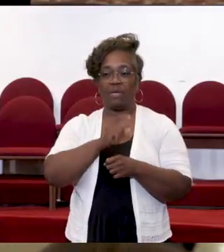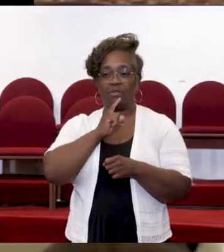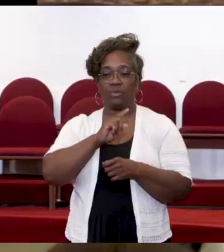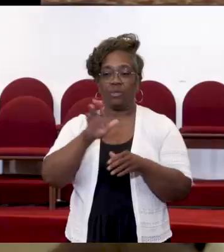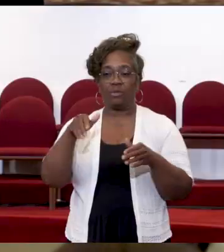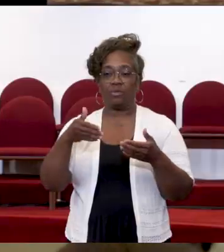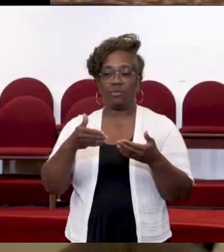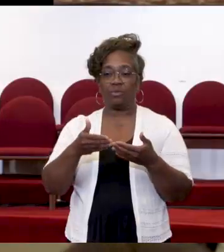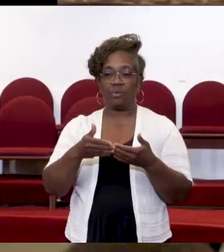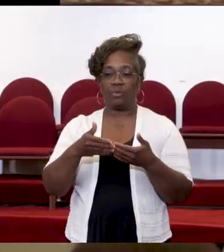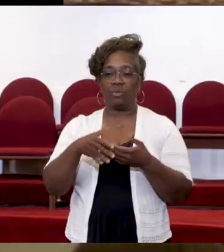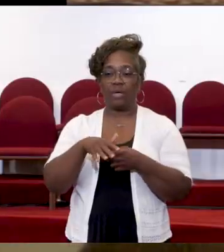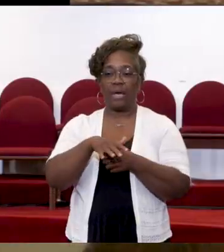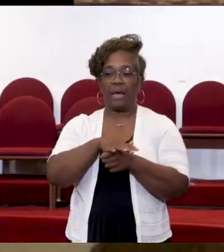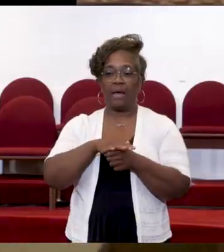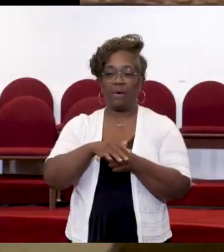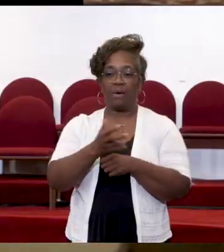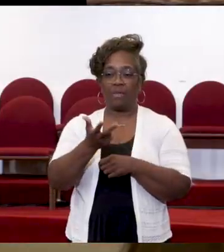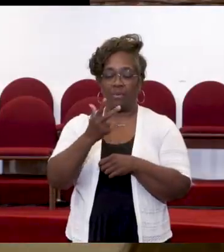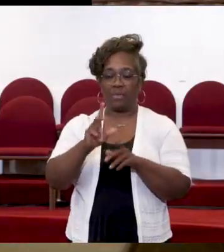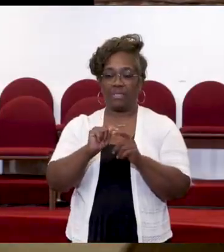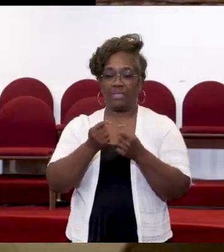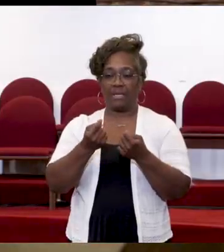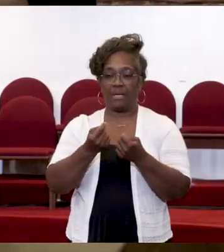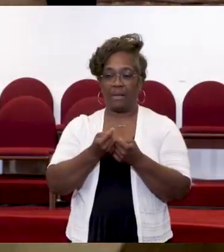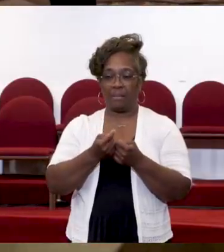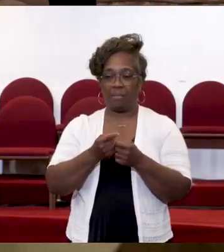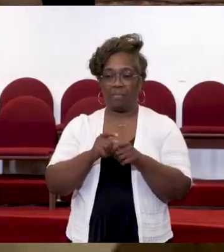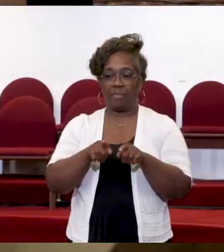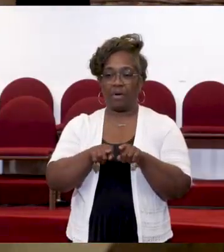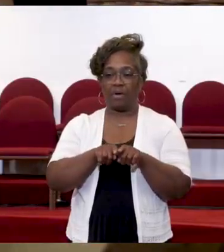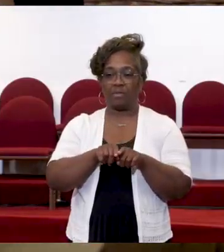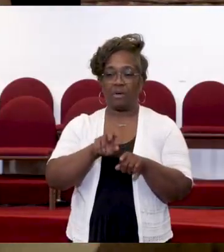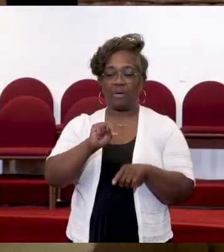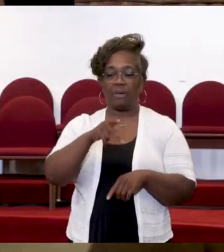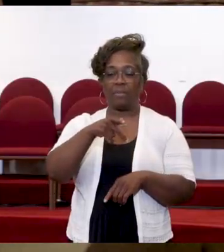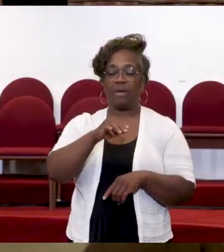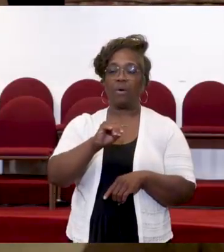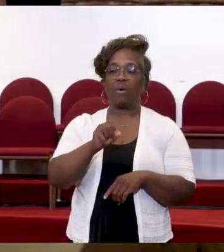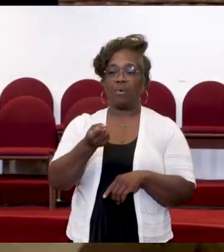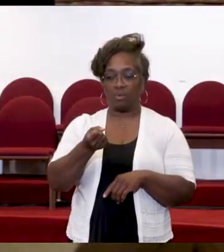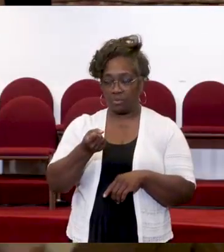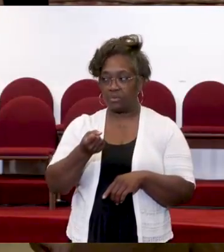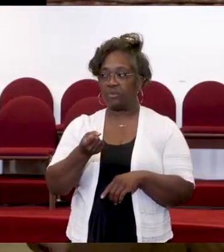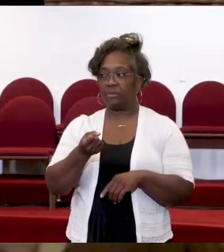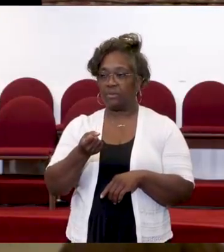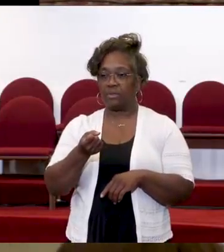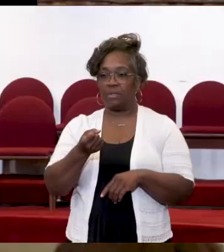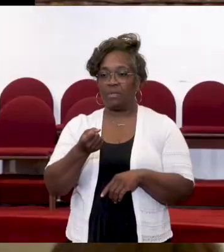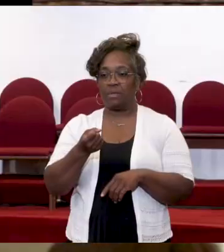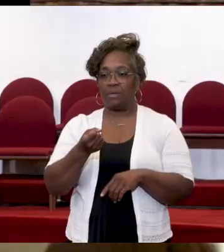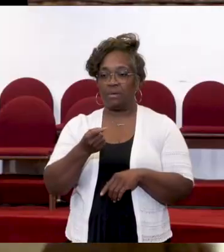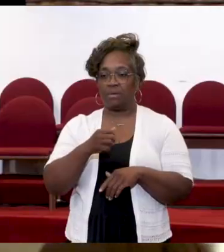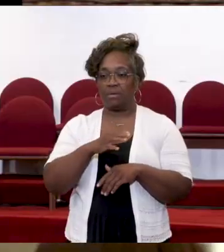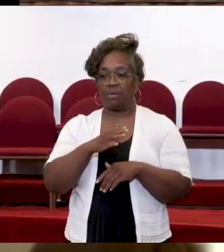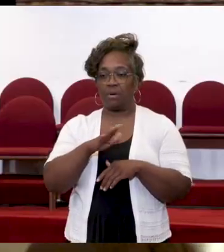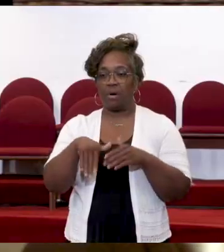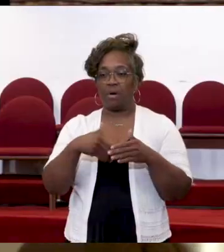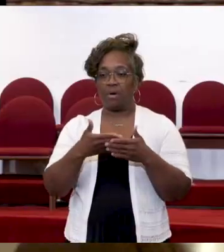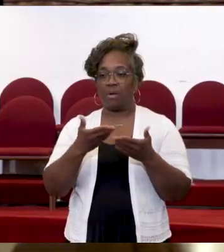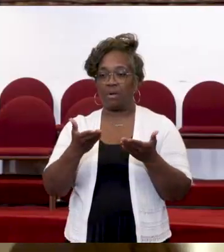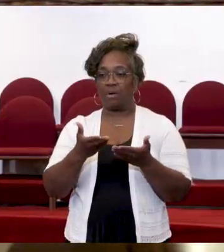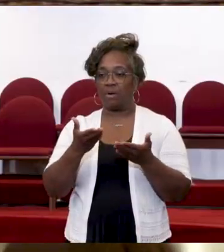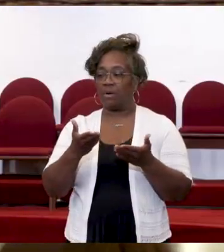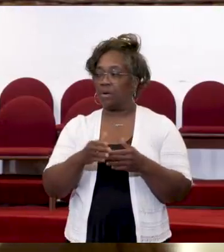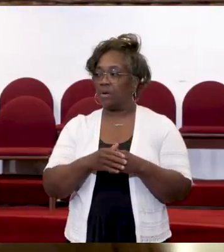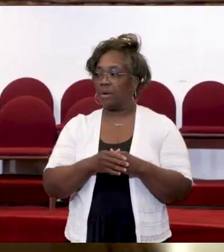team as well as your MPOs, and we're going to welcome everyone into the space. So as I said, my name's Kayana Sessoms,